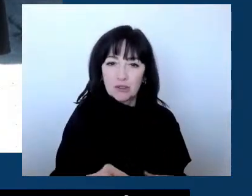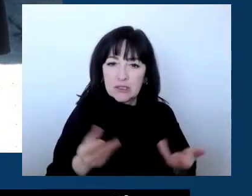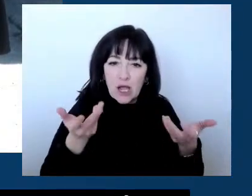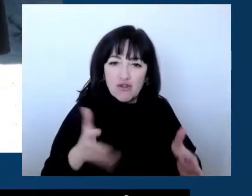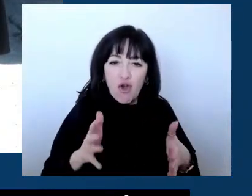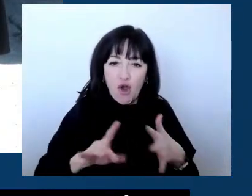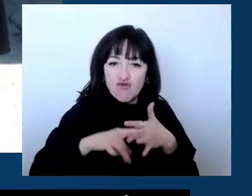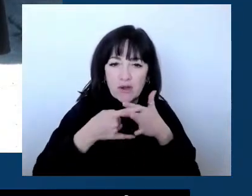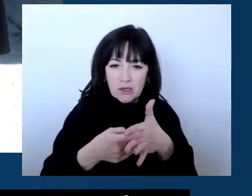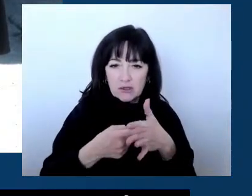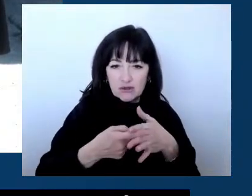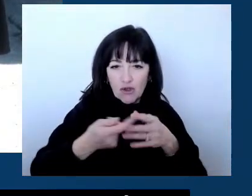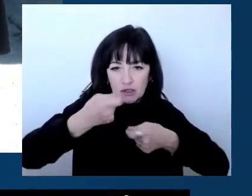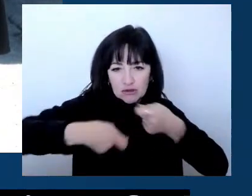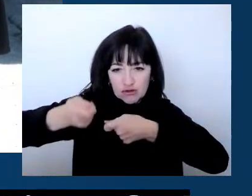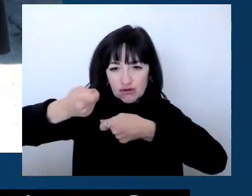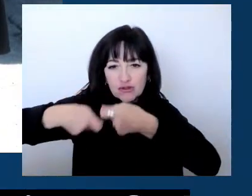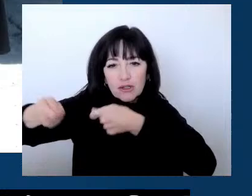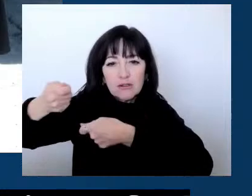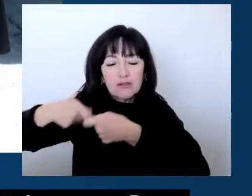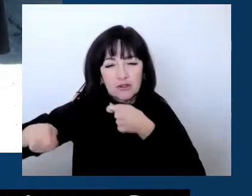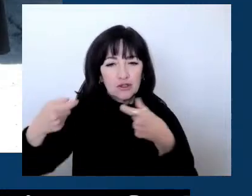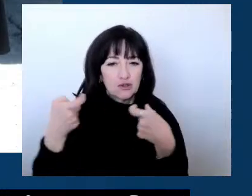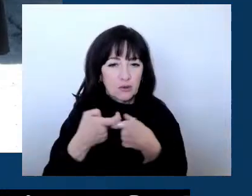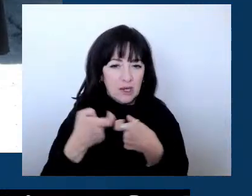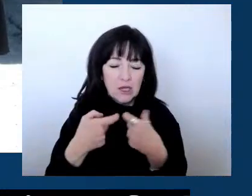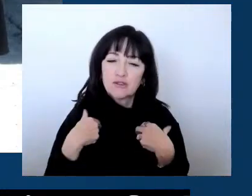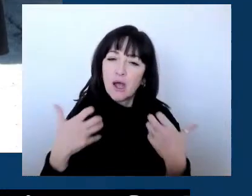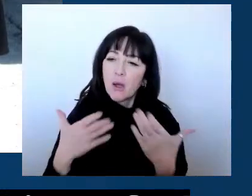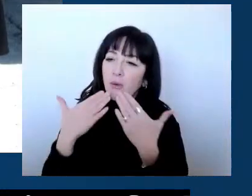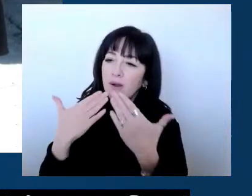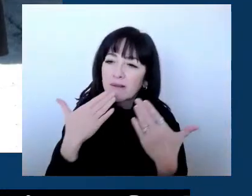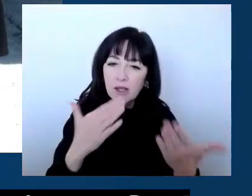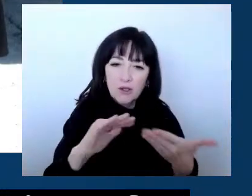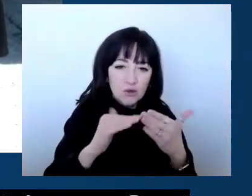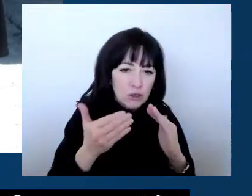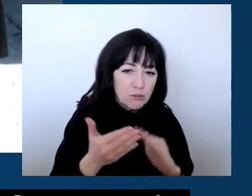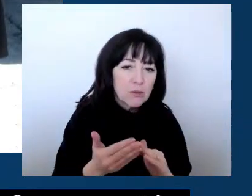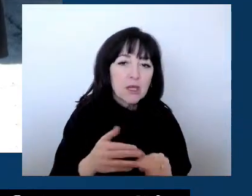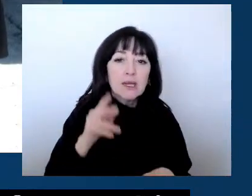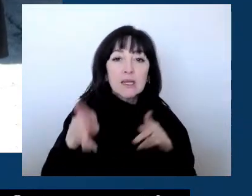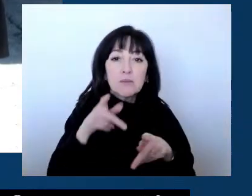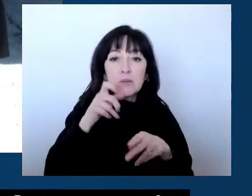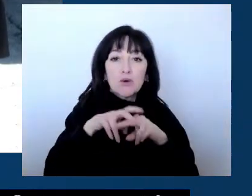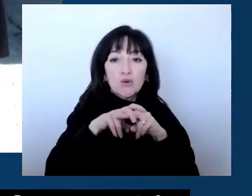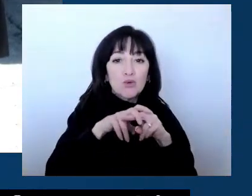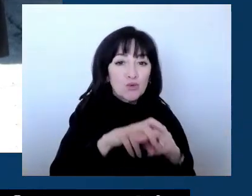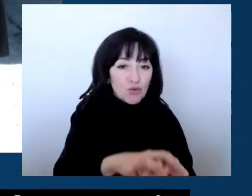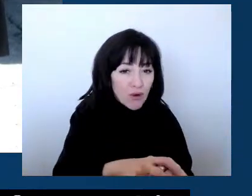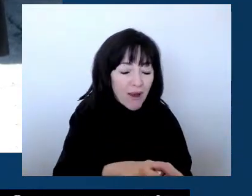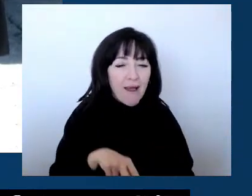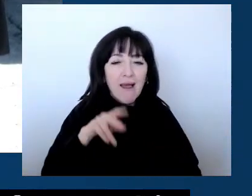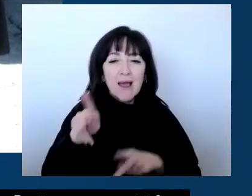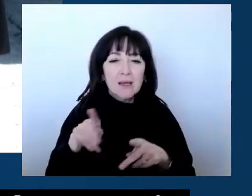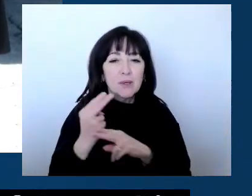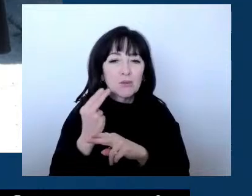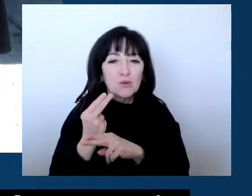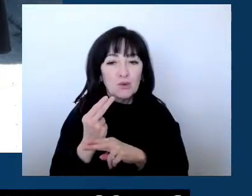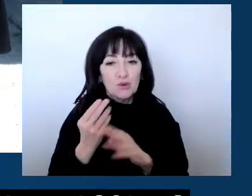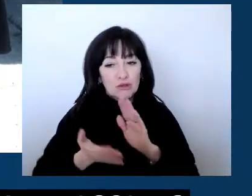all the communities, all the riders, and all the transit workers who are about to take their own journey into